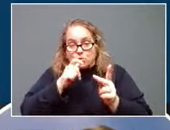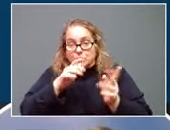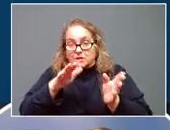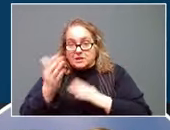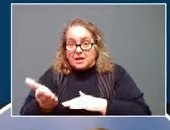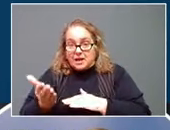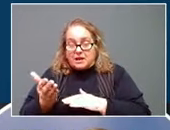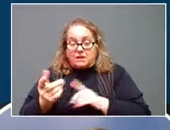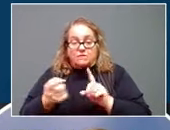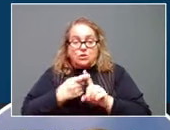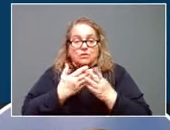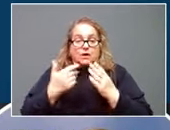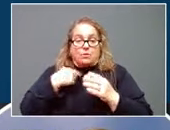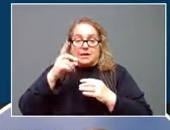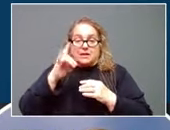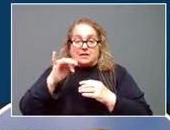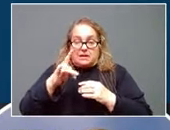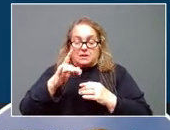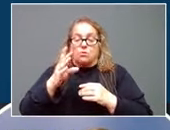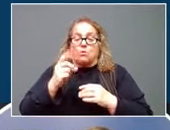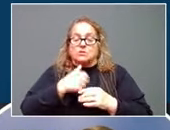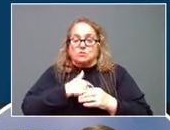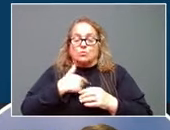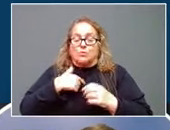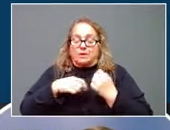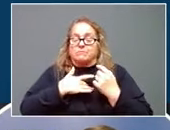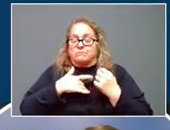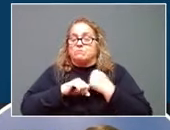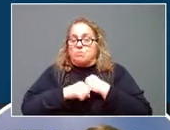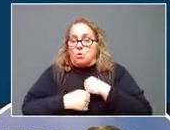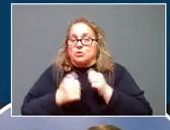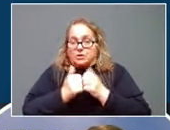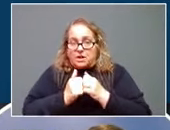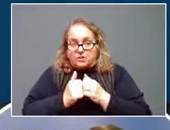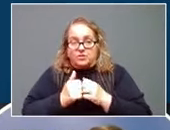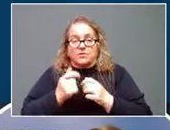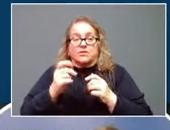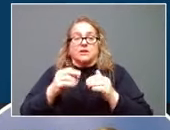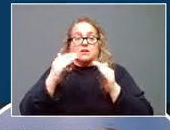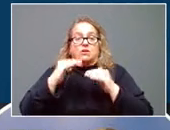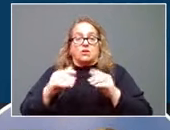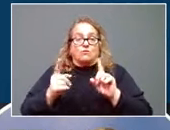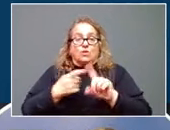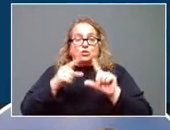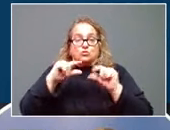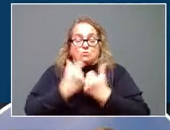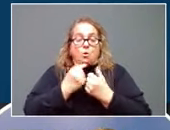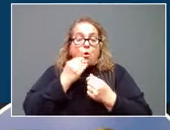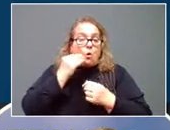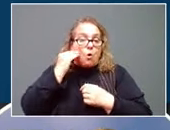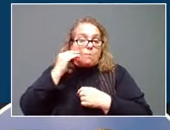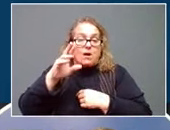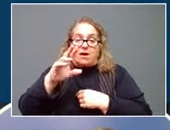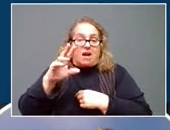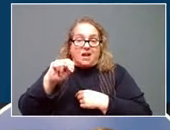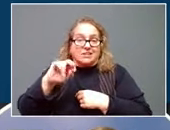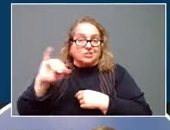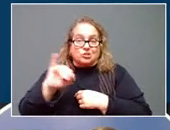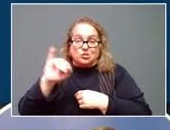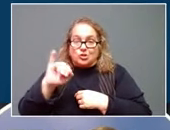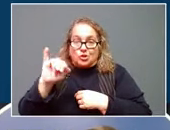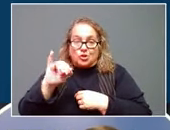we did was mourn together. Now the first group of uninsured homeowners and uninsured